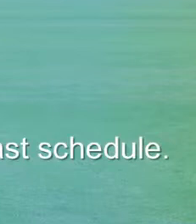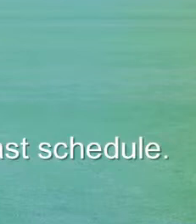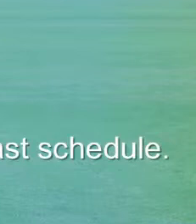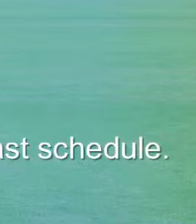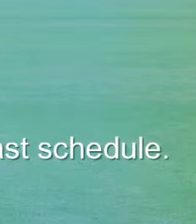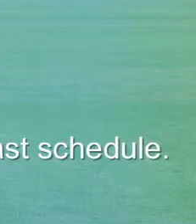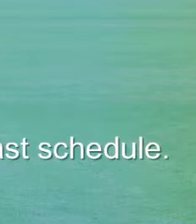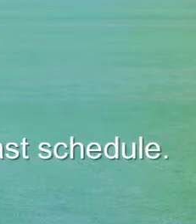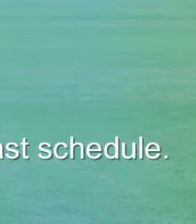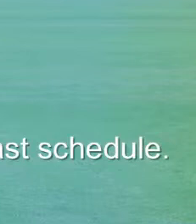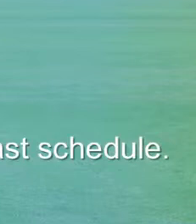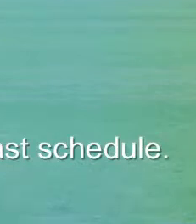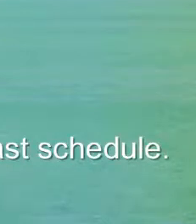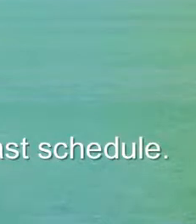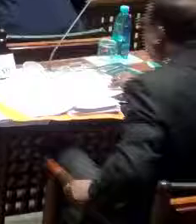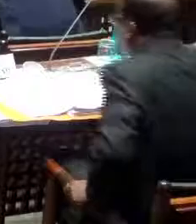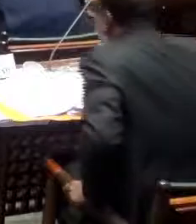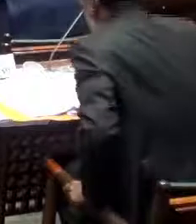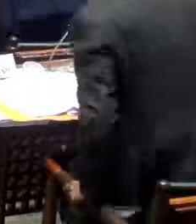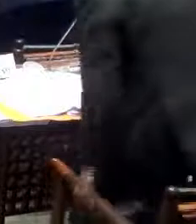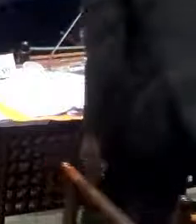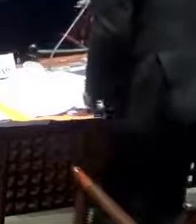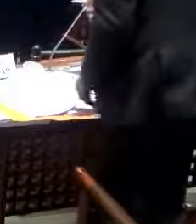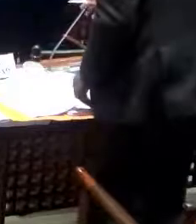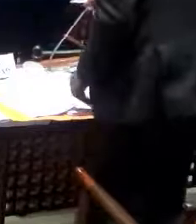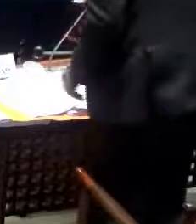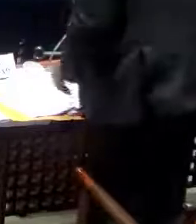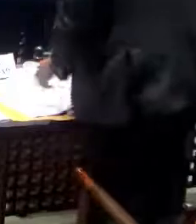Honourable members, Honourable Speaker.